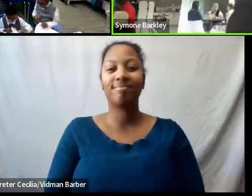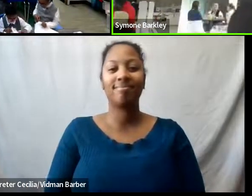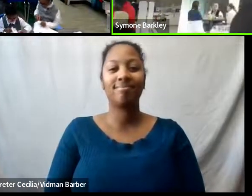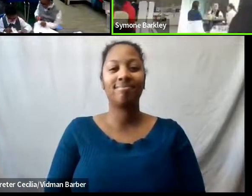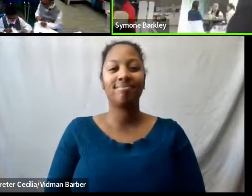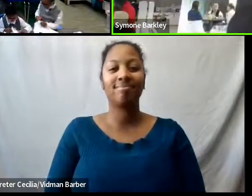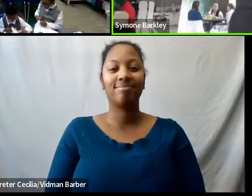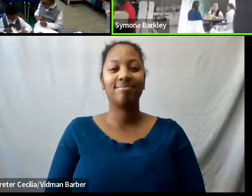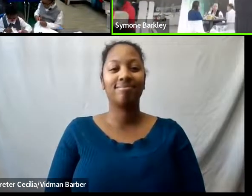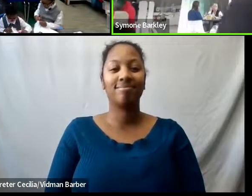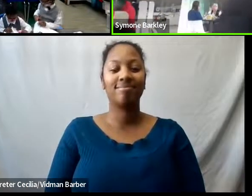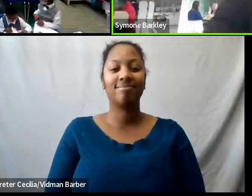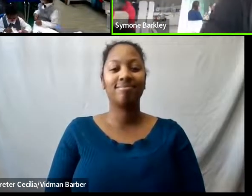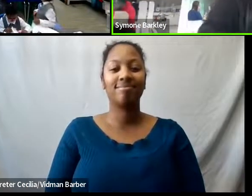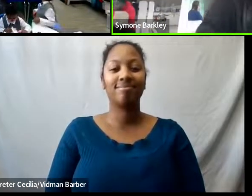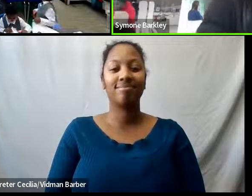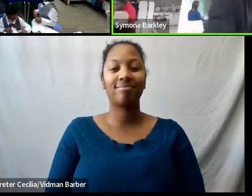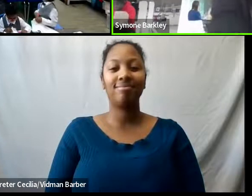Okay.